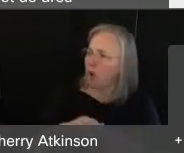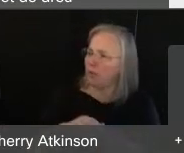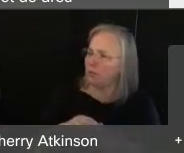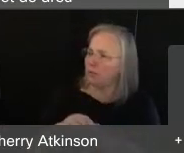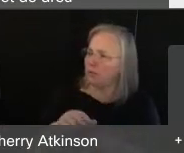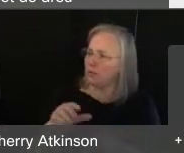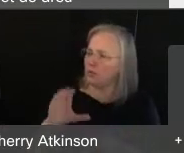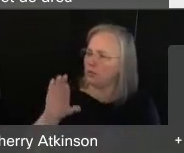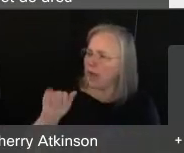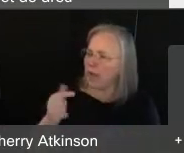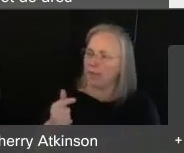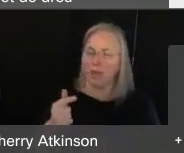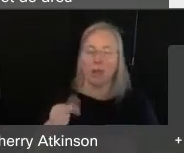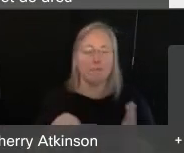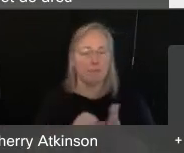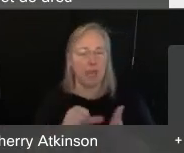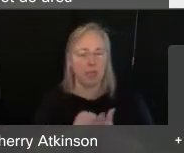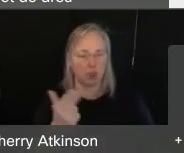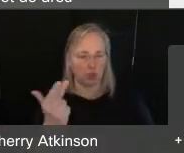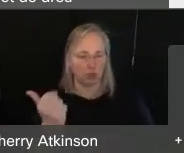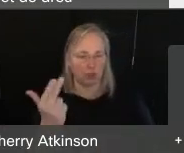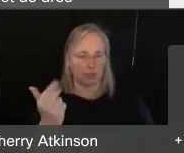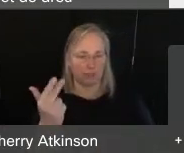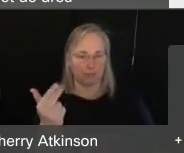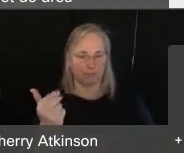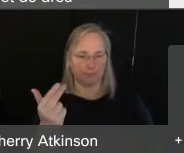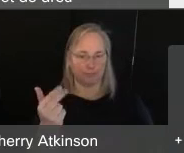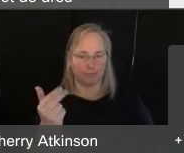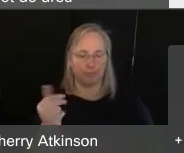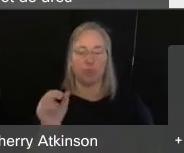there. Page 13. Thank you.